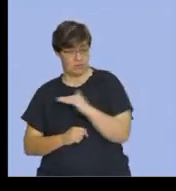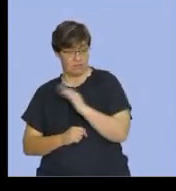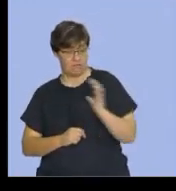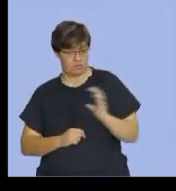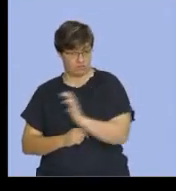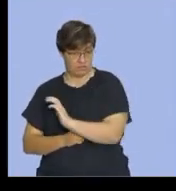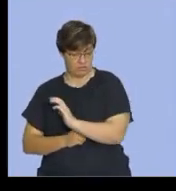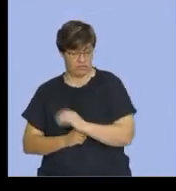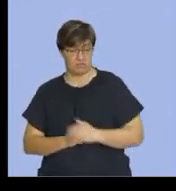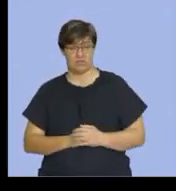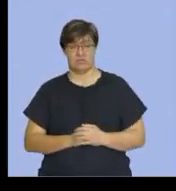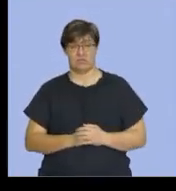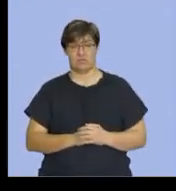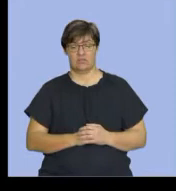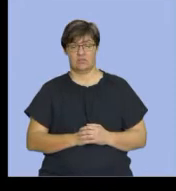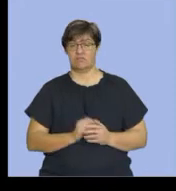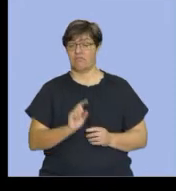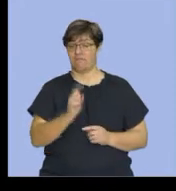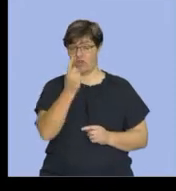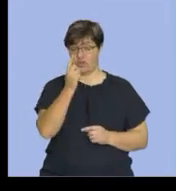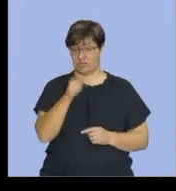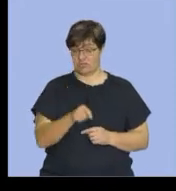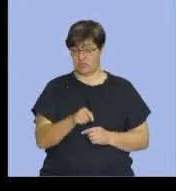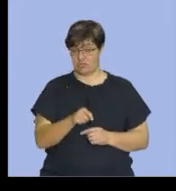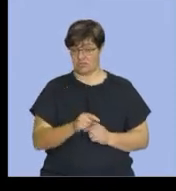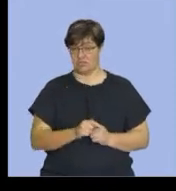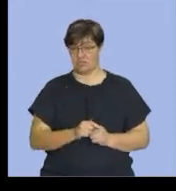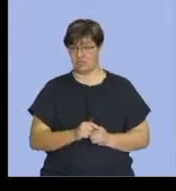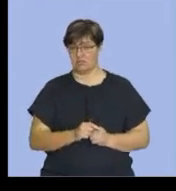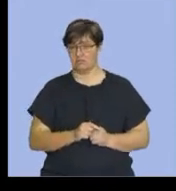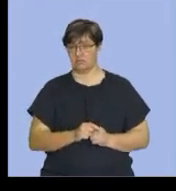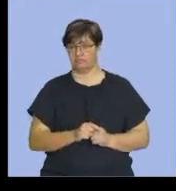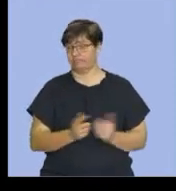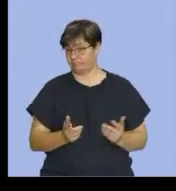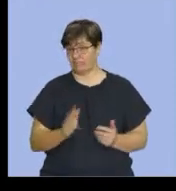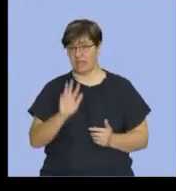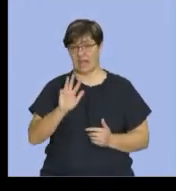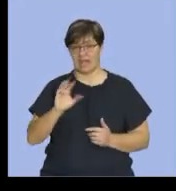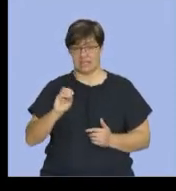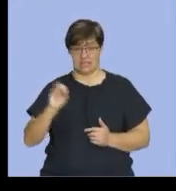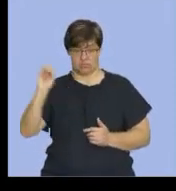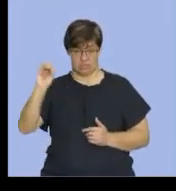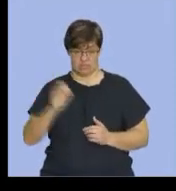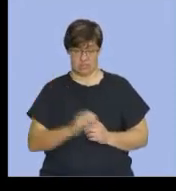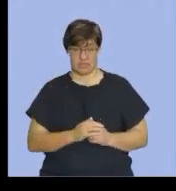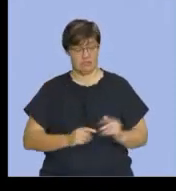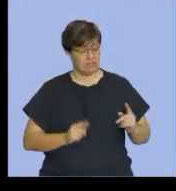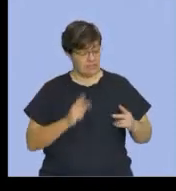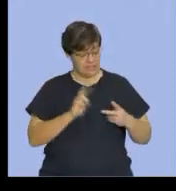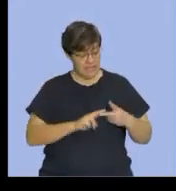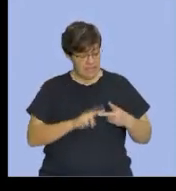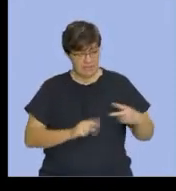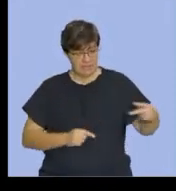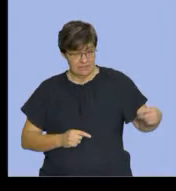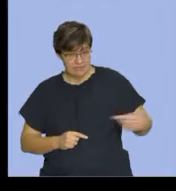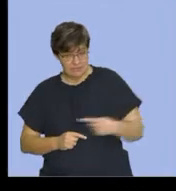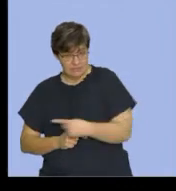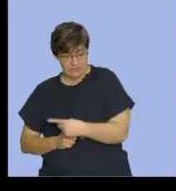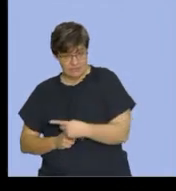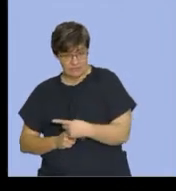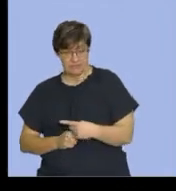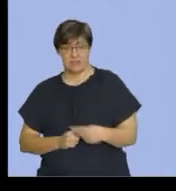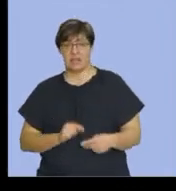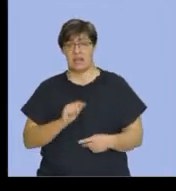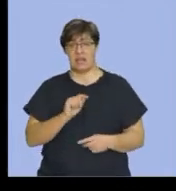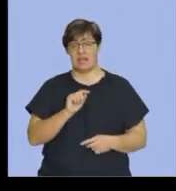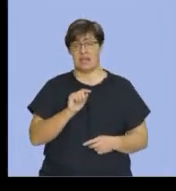force from the first one, which is going 90 degrees. And we have a horizontal force from